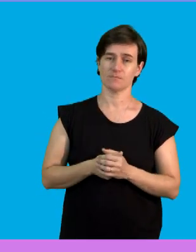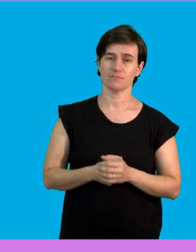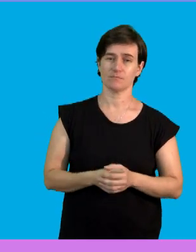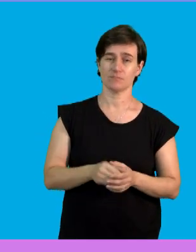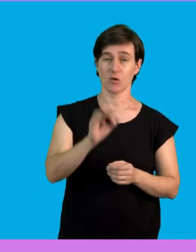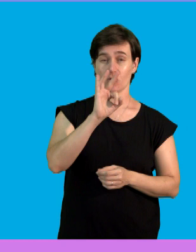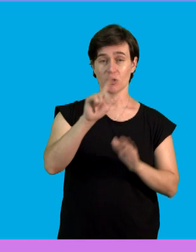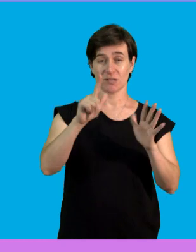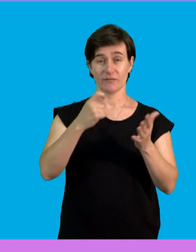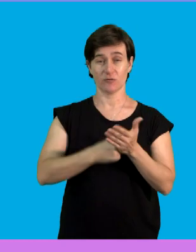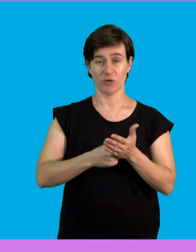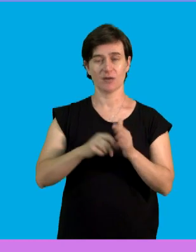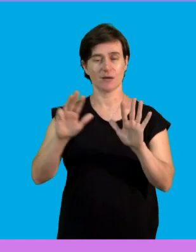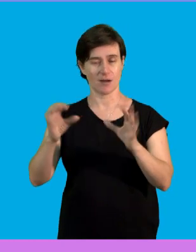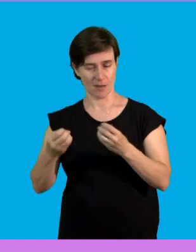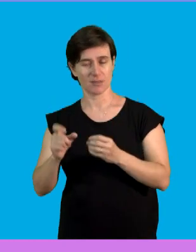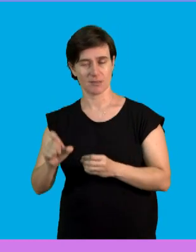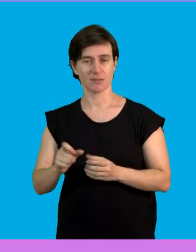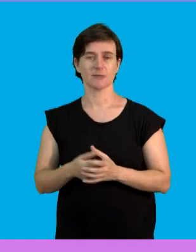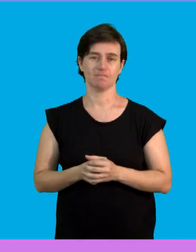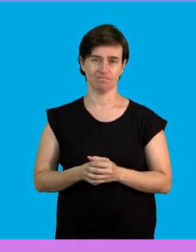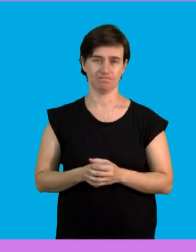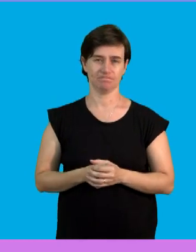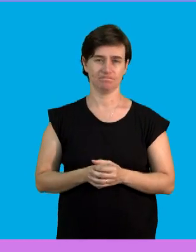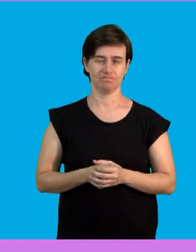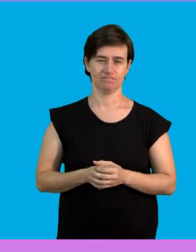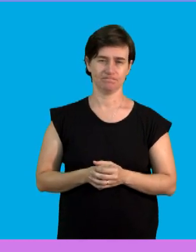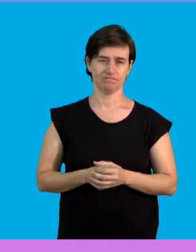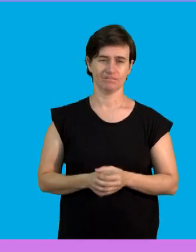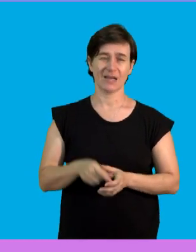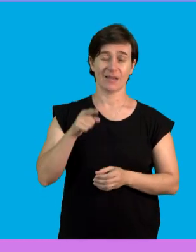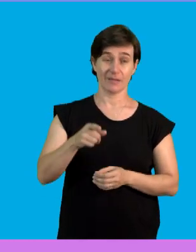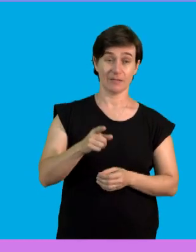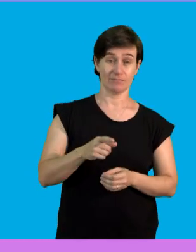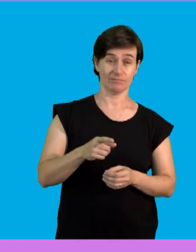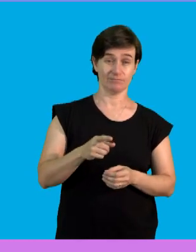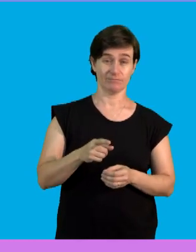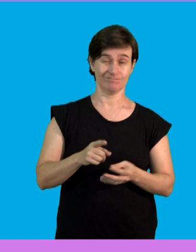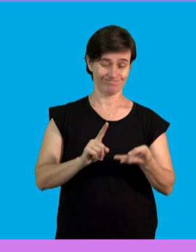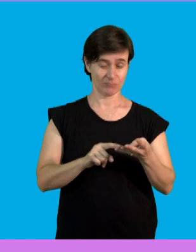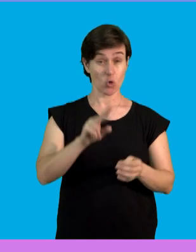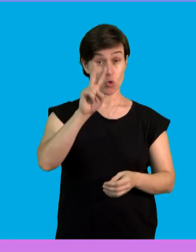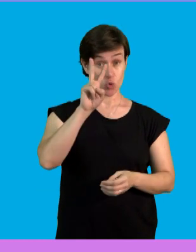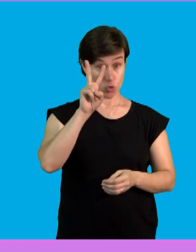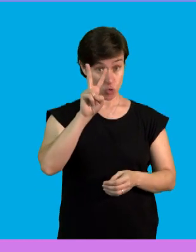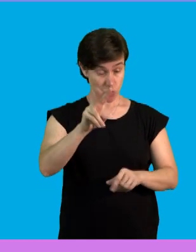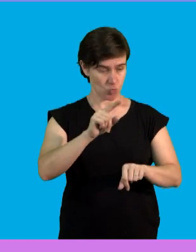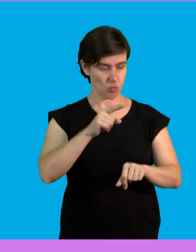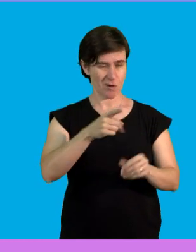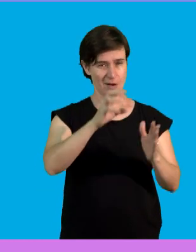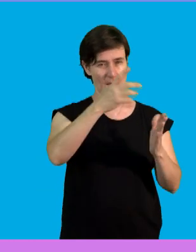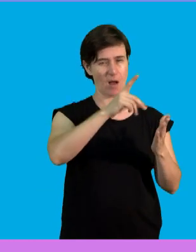90. And then he's got 2 debit orders, so it's 2 times 15, which is